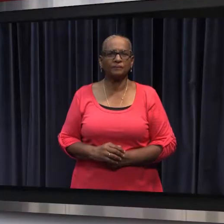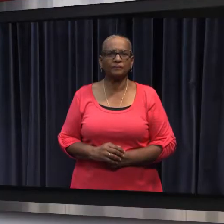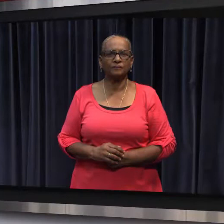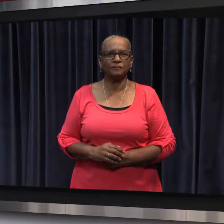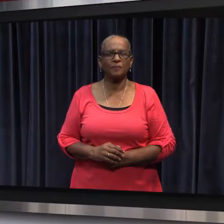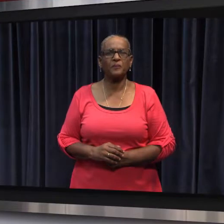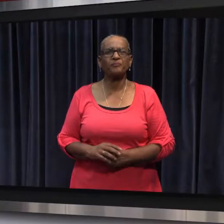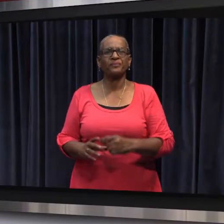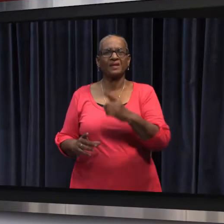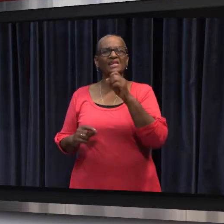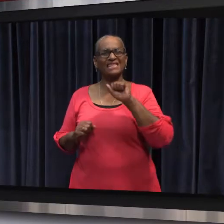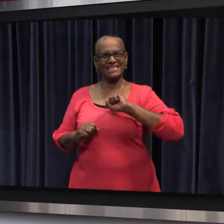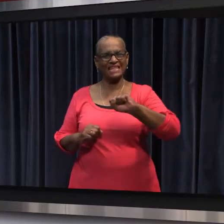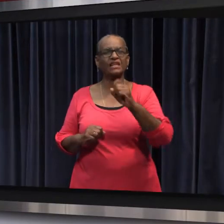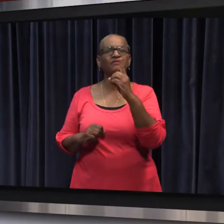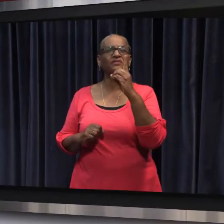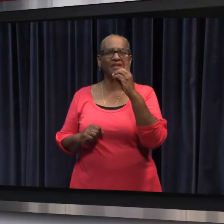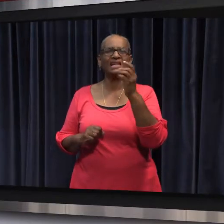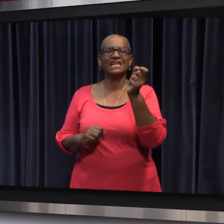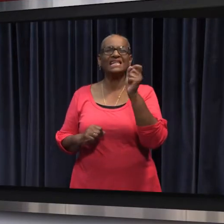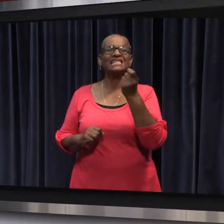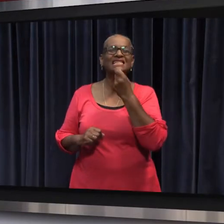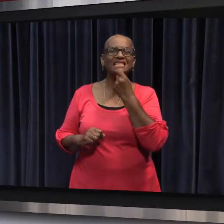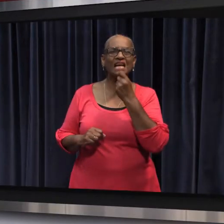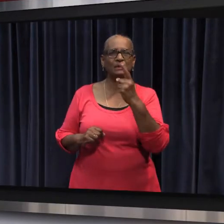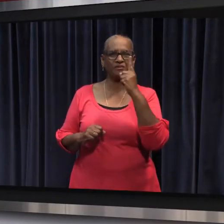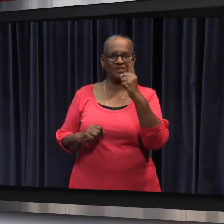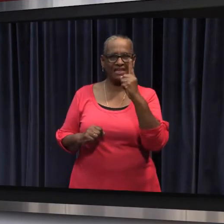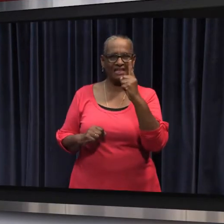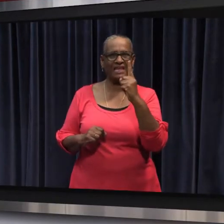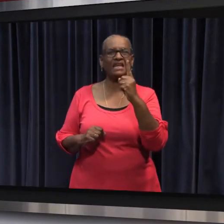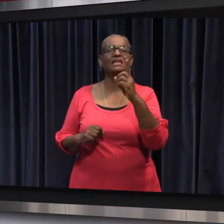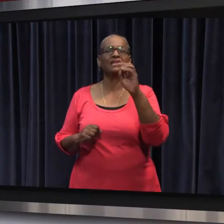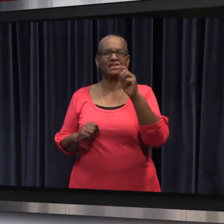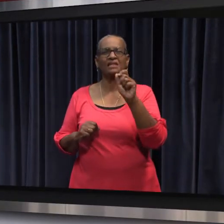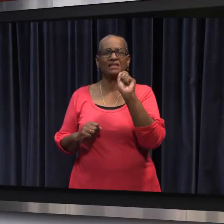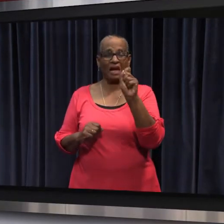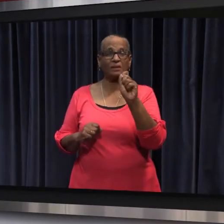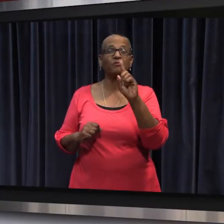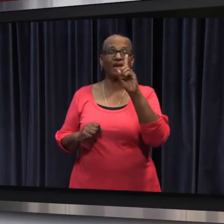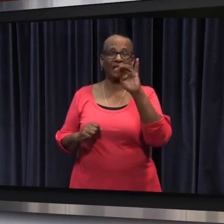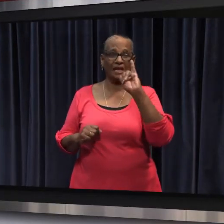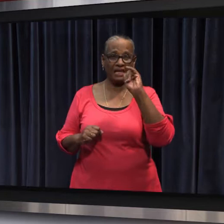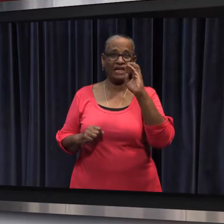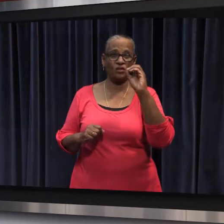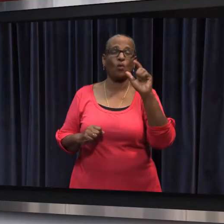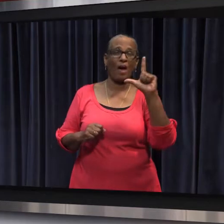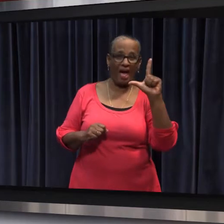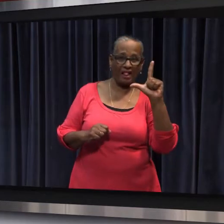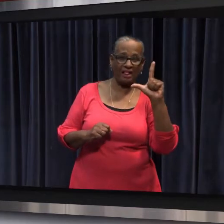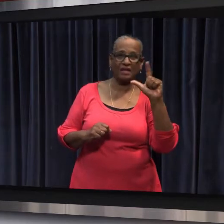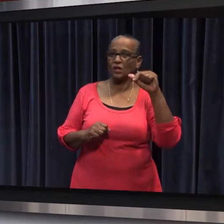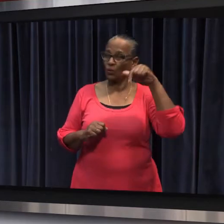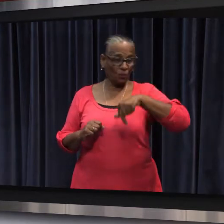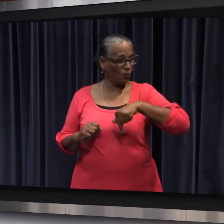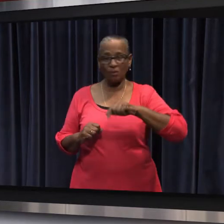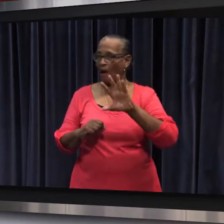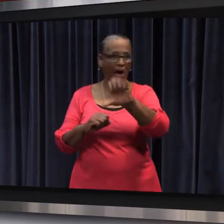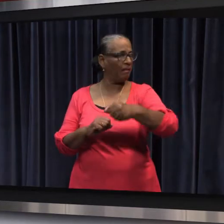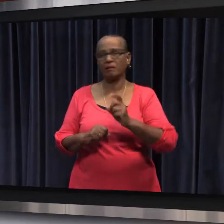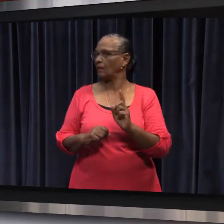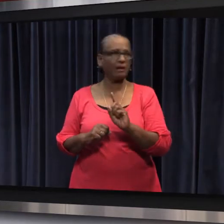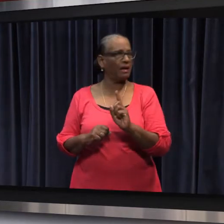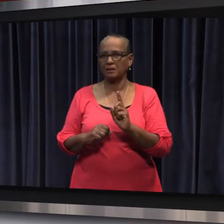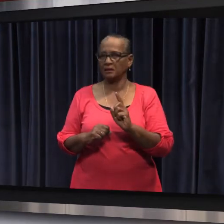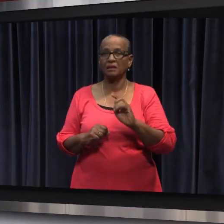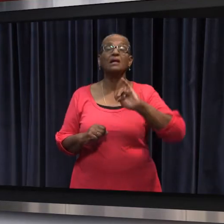The target date of the 1st of October 2018 for the incorporation of the IOL within the Anton de